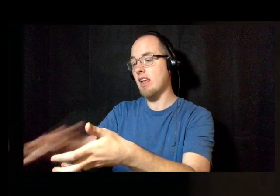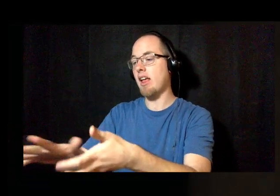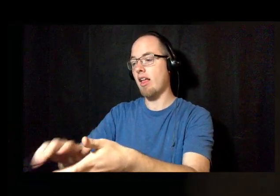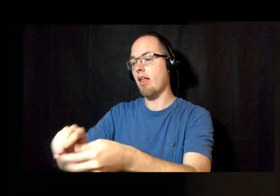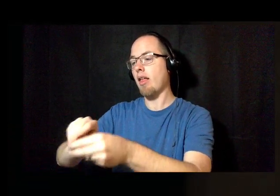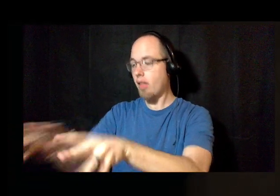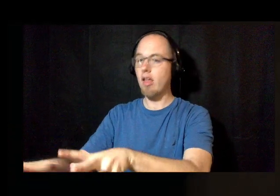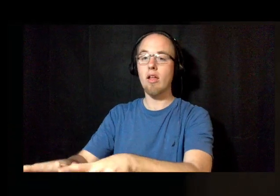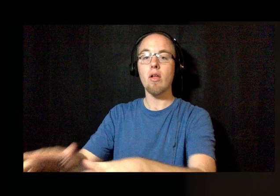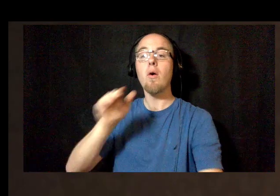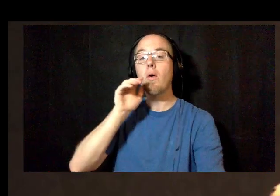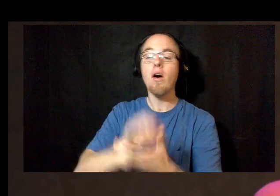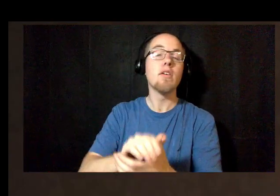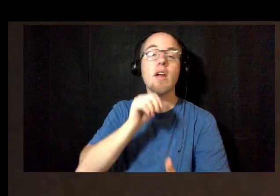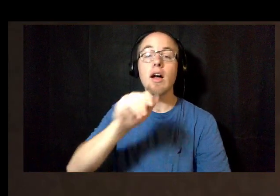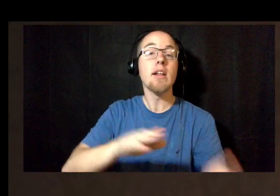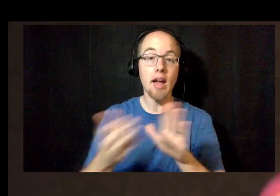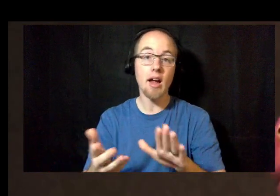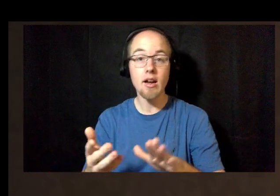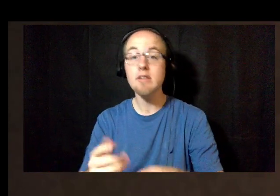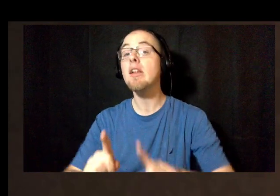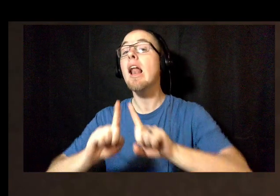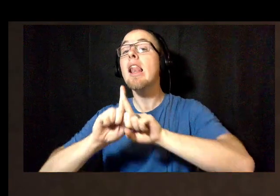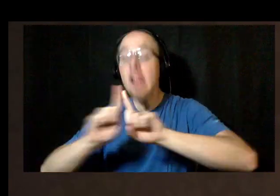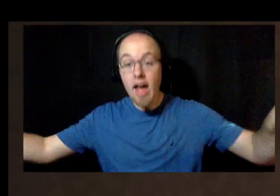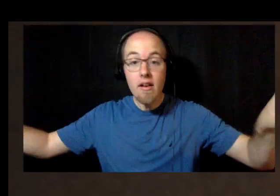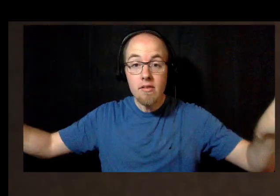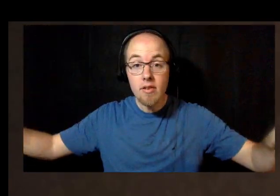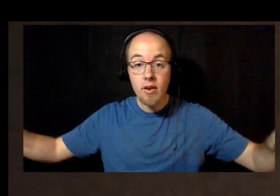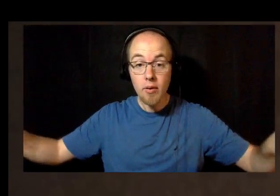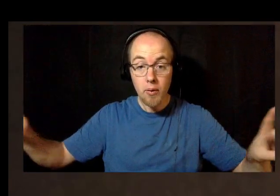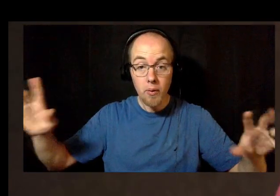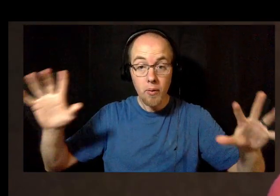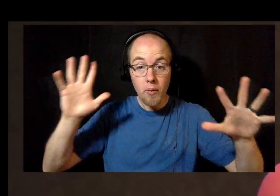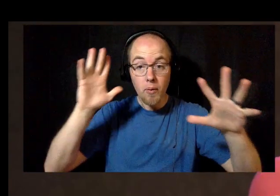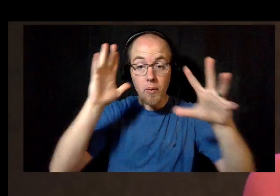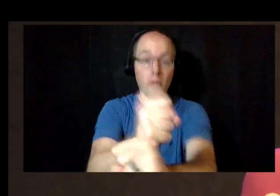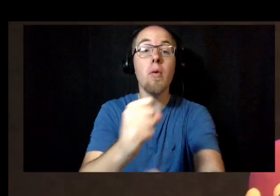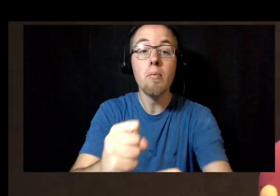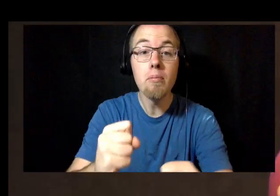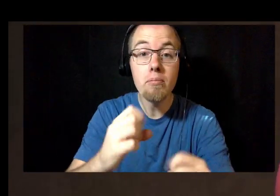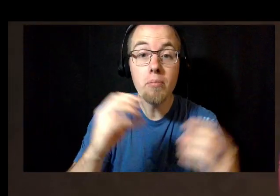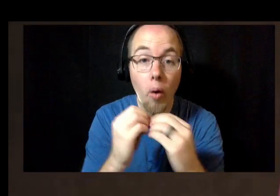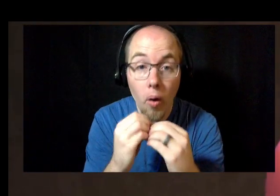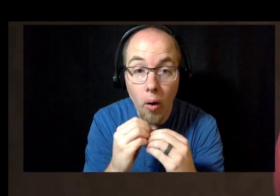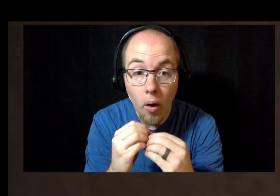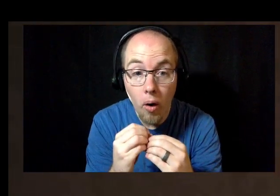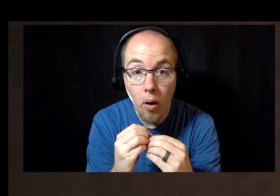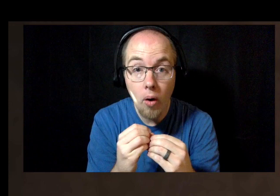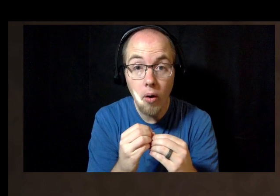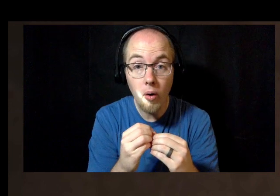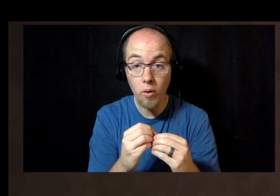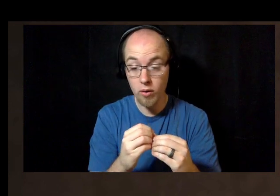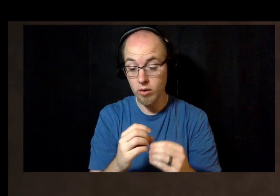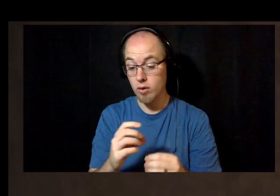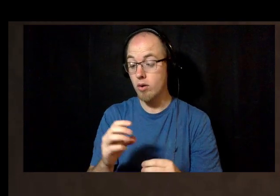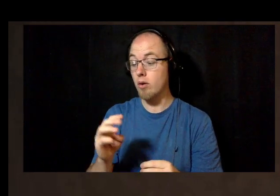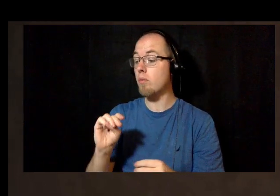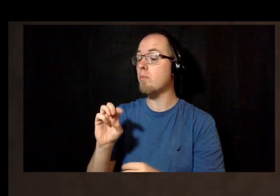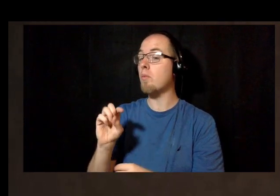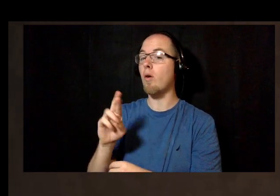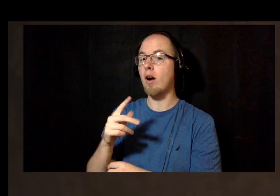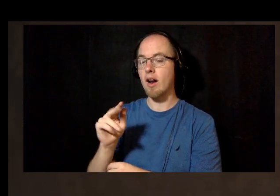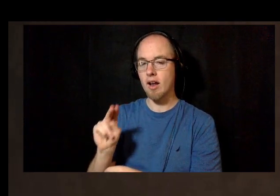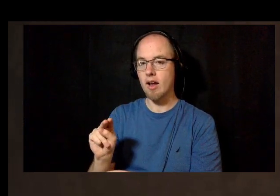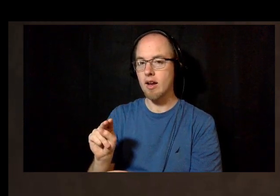dead, she's left him, and the plot thickens a bit more for Morgan. And as Morgan